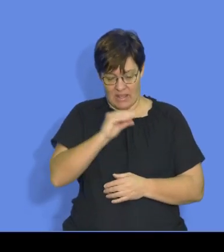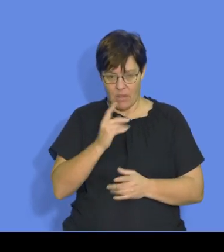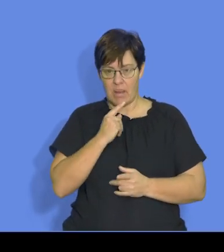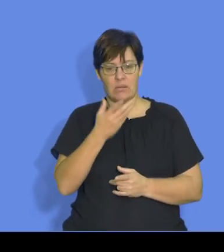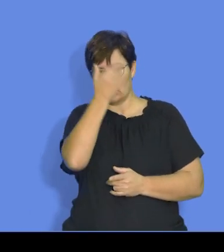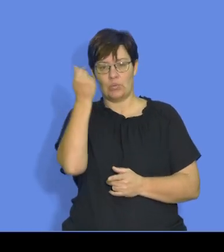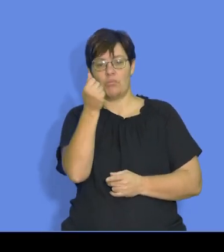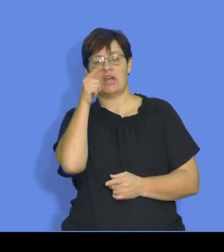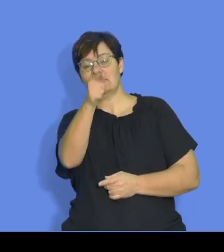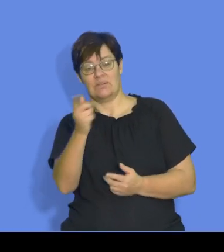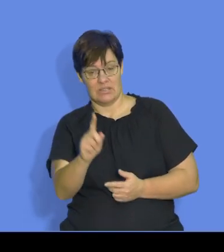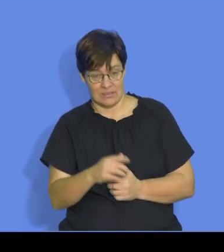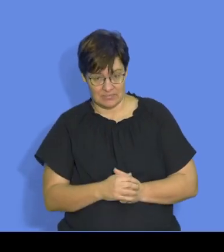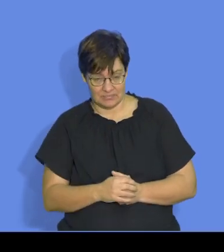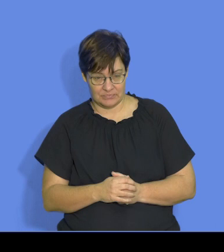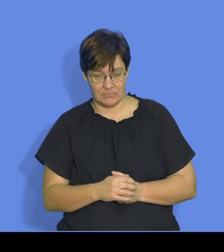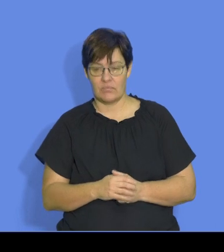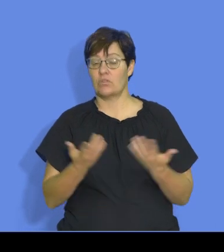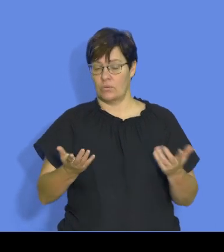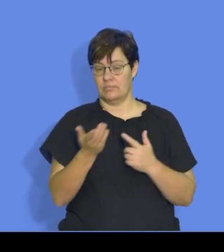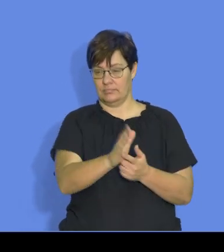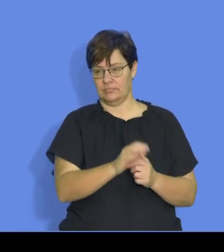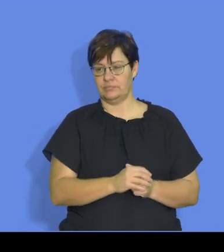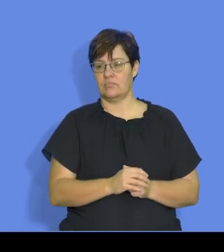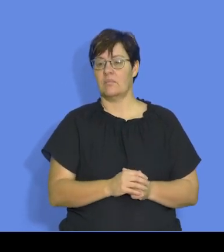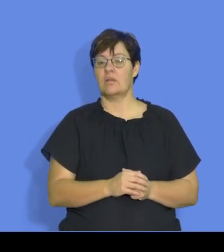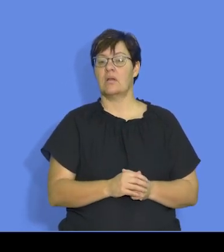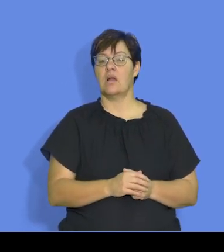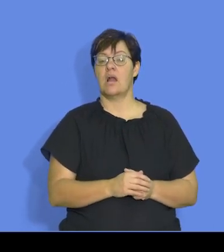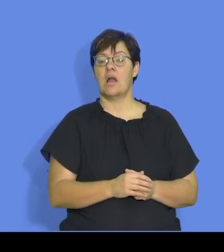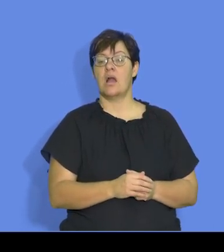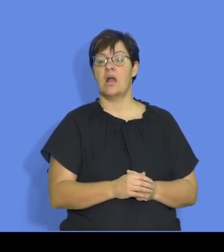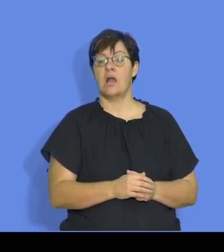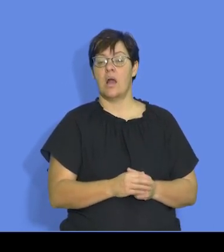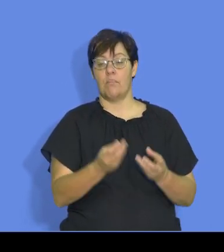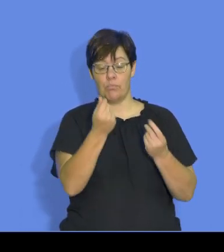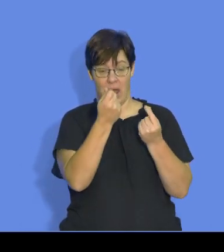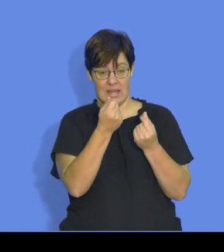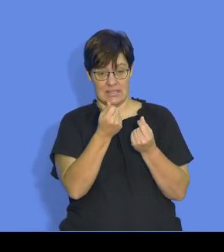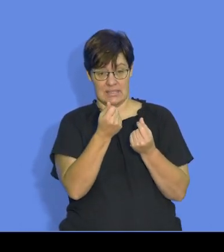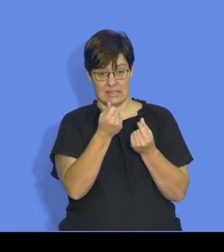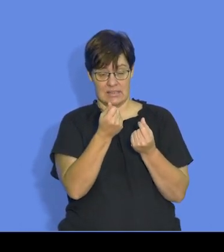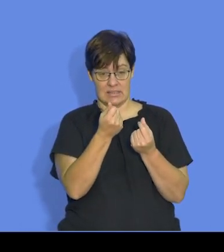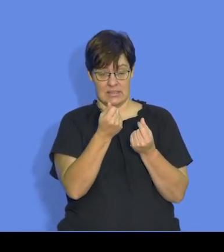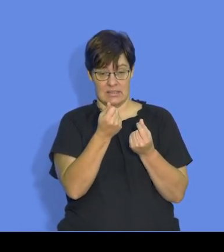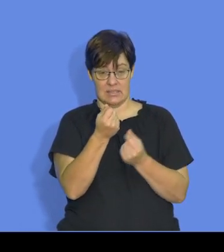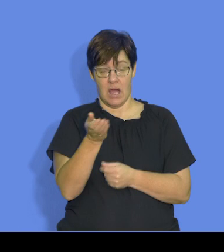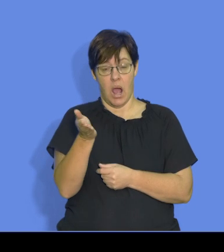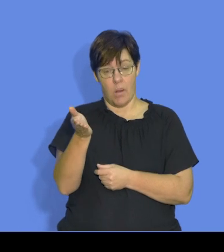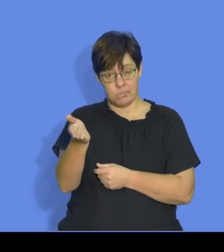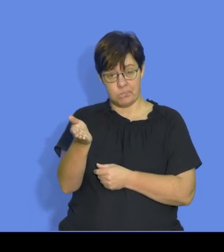So here we go. If the exclusive price is 1,000 Rand, your markup